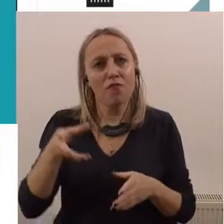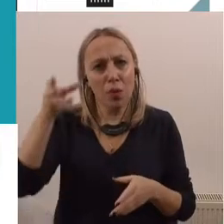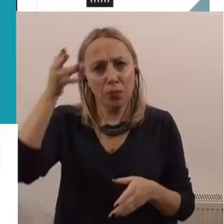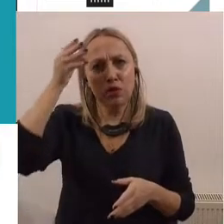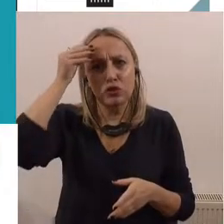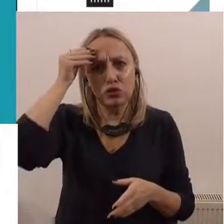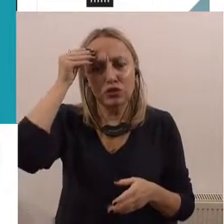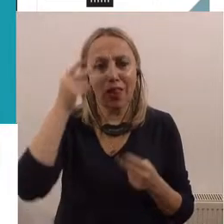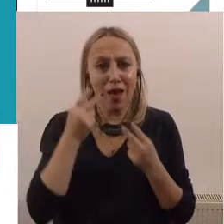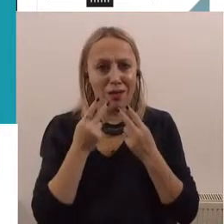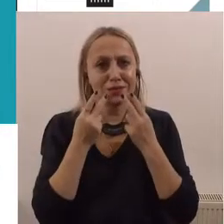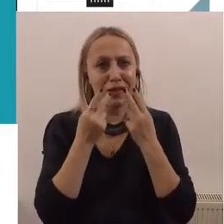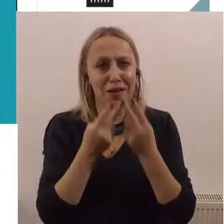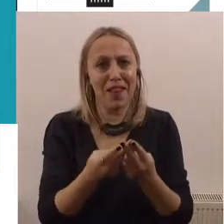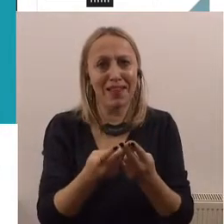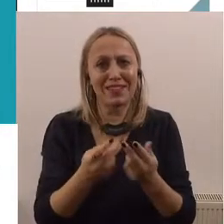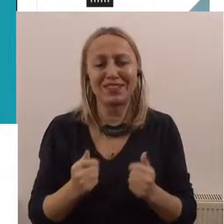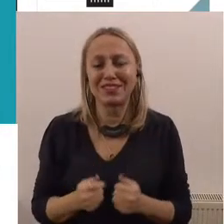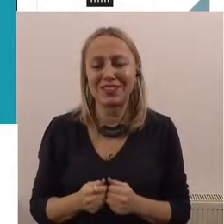It was called Dystopia.